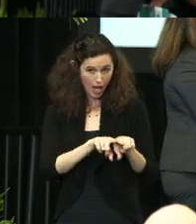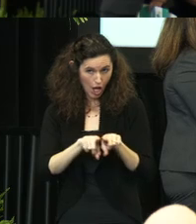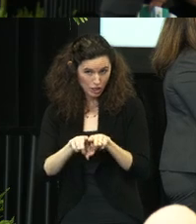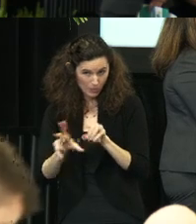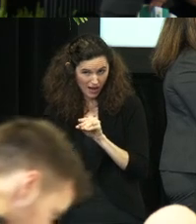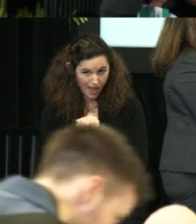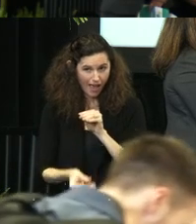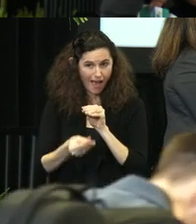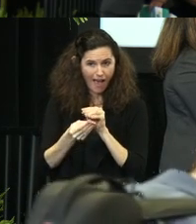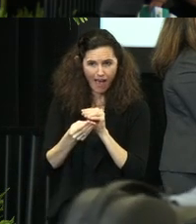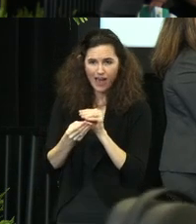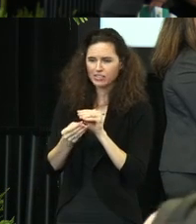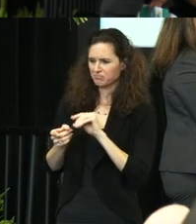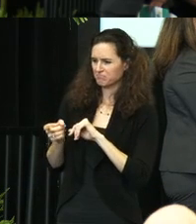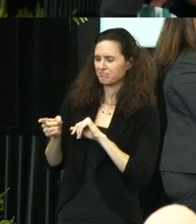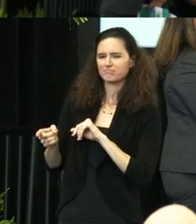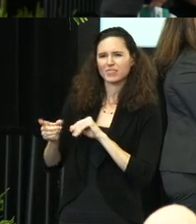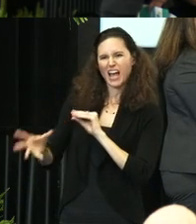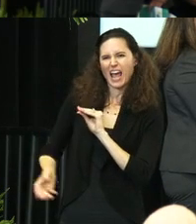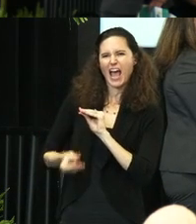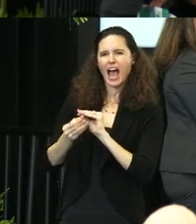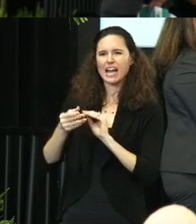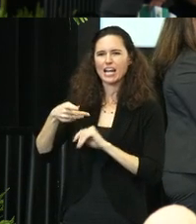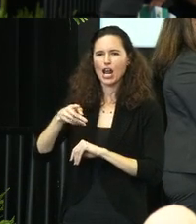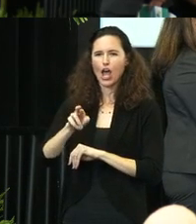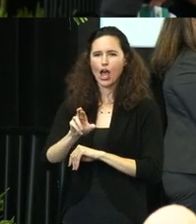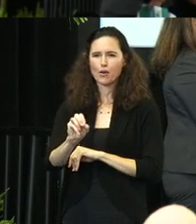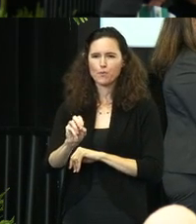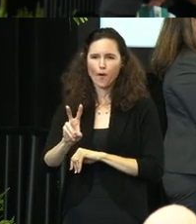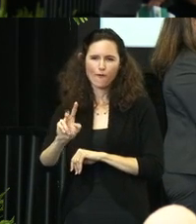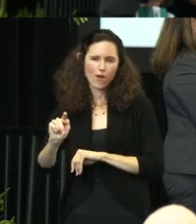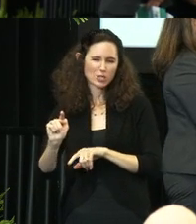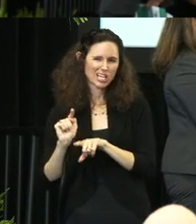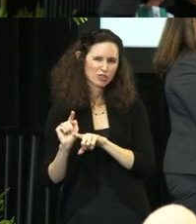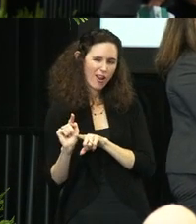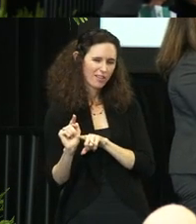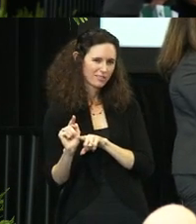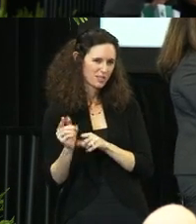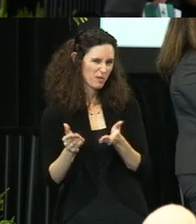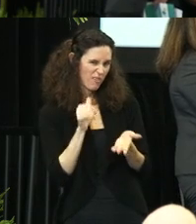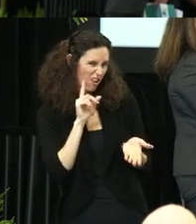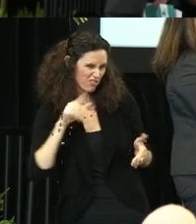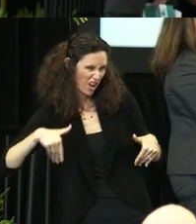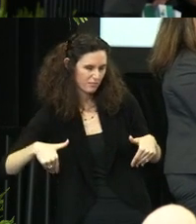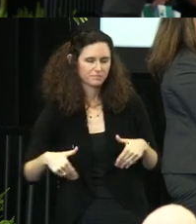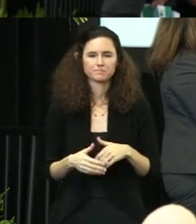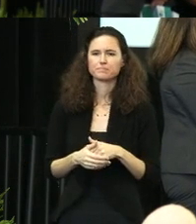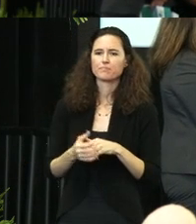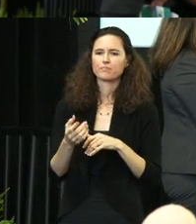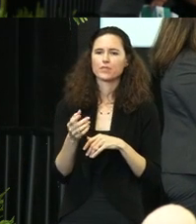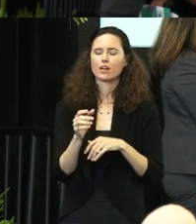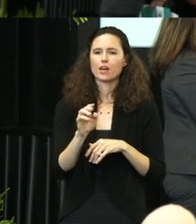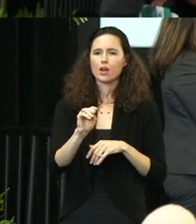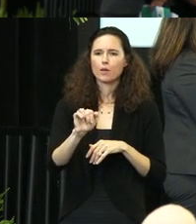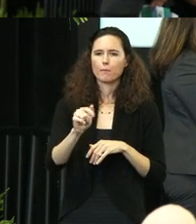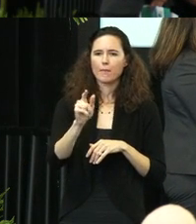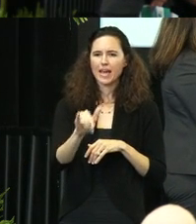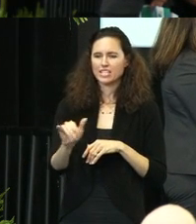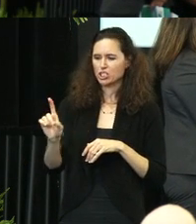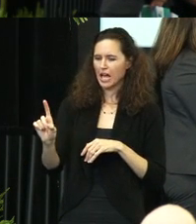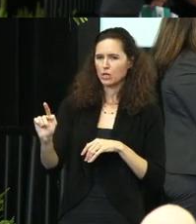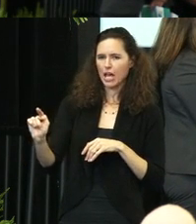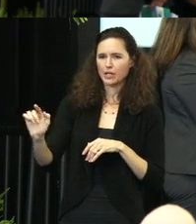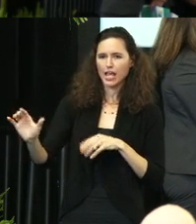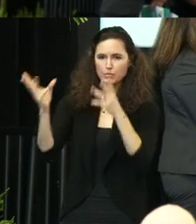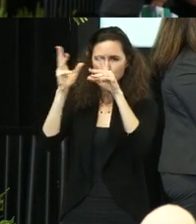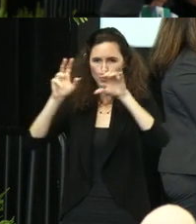add, I look to him as provost in training, if you haven't heard. Dr. Marie Nagy, Downtown Campus President